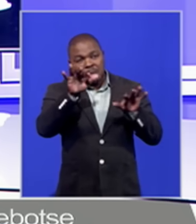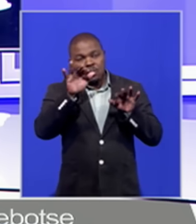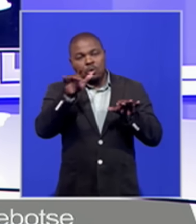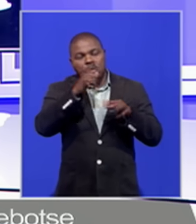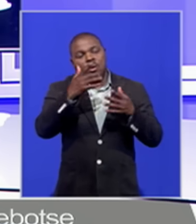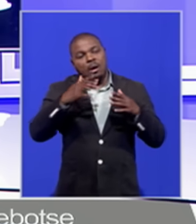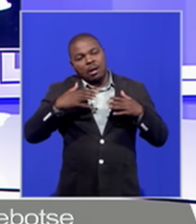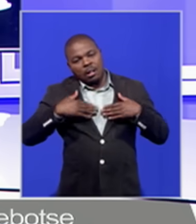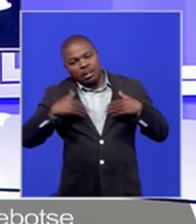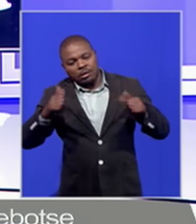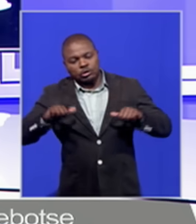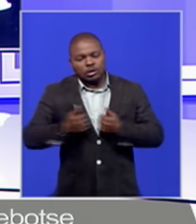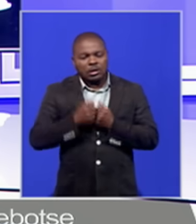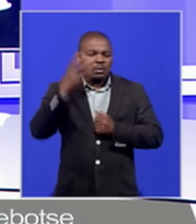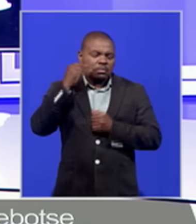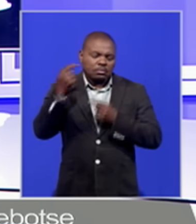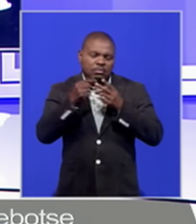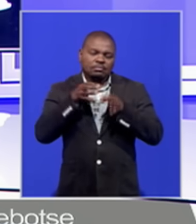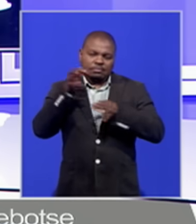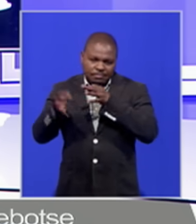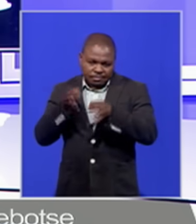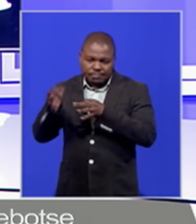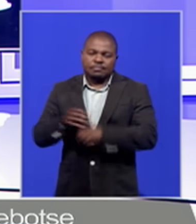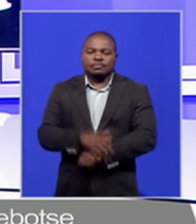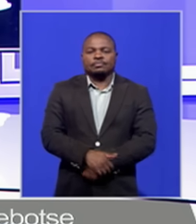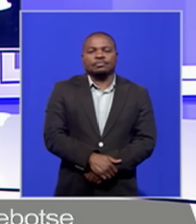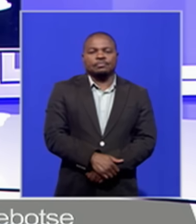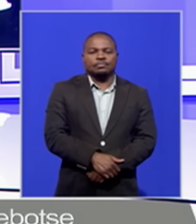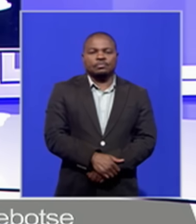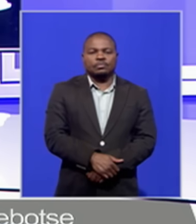tšeo batsofe ba itemogelago tšona.